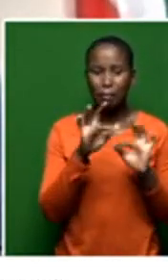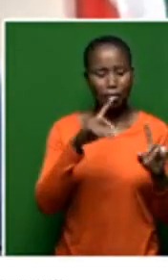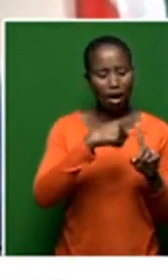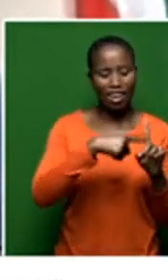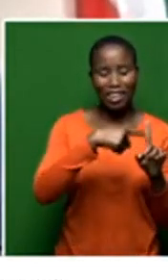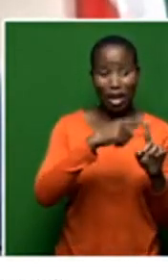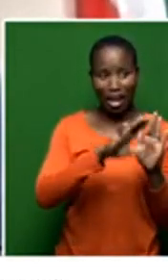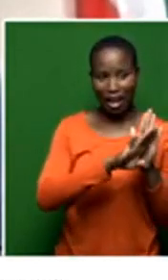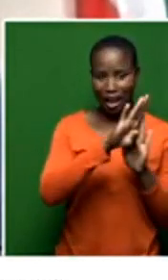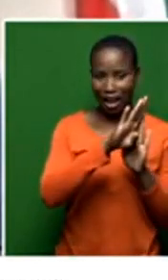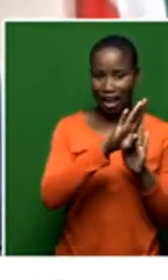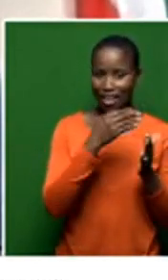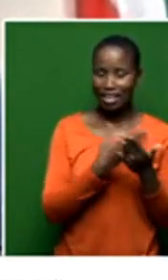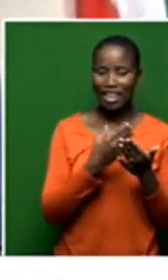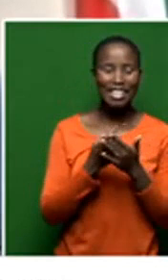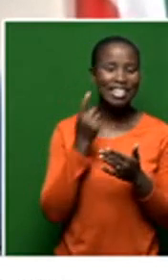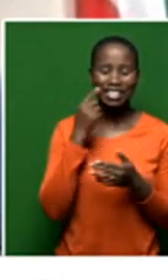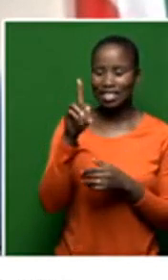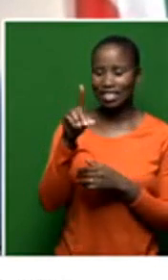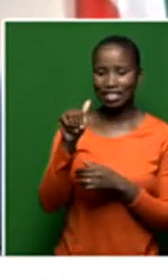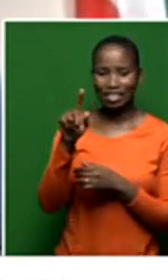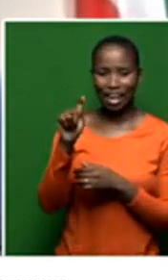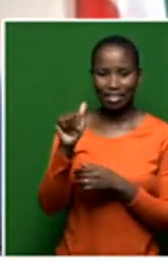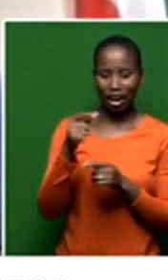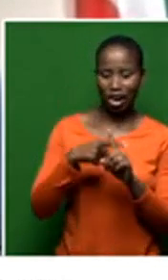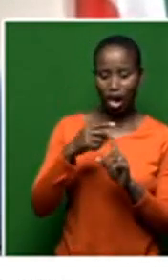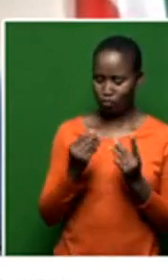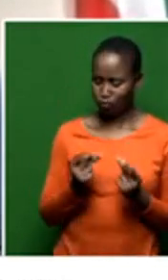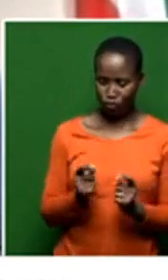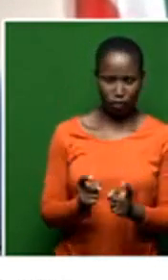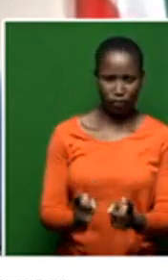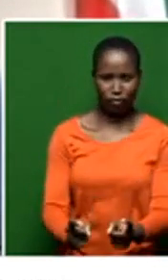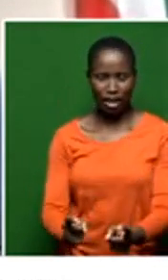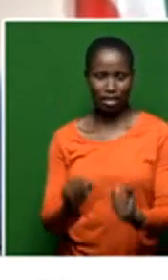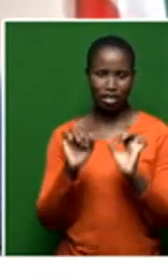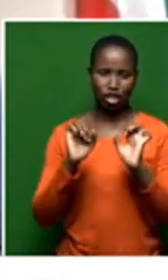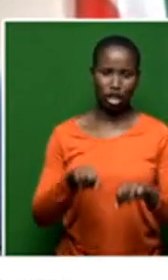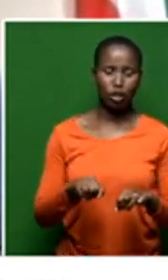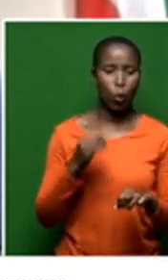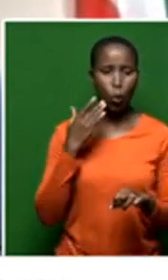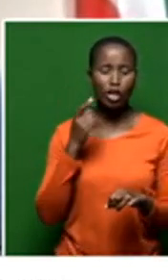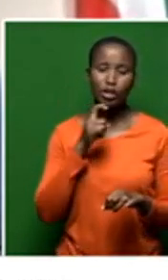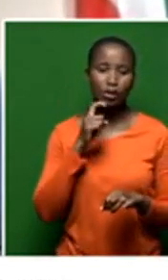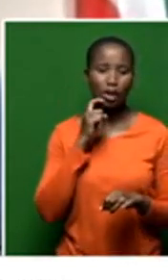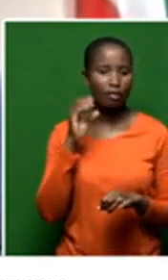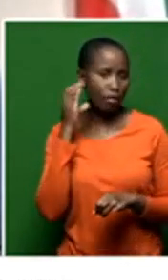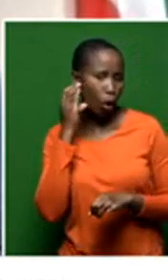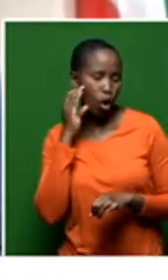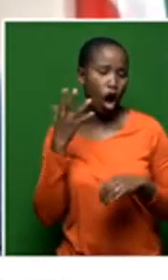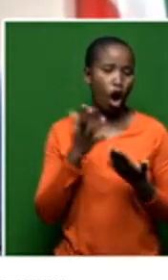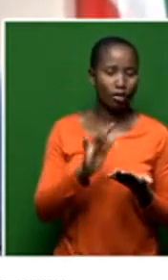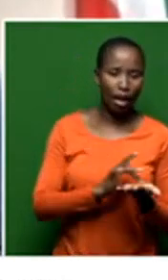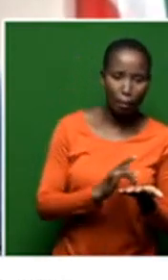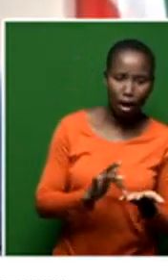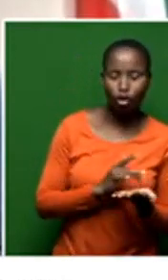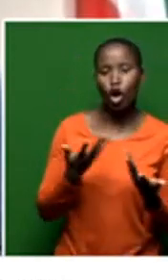experience, the speed from a broadband connectivity point of view. When using our devices, we will start to see